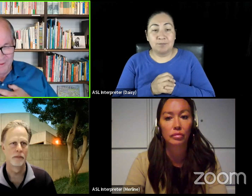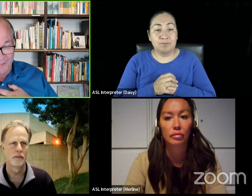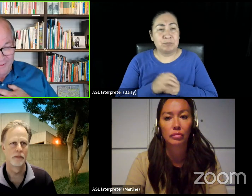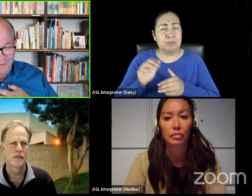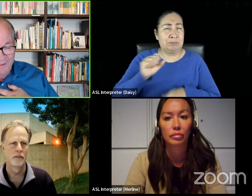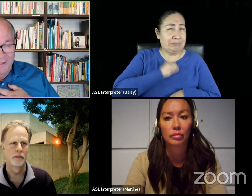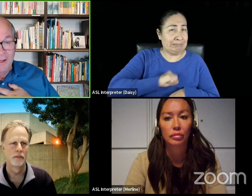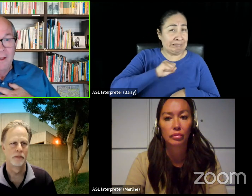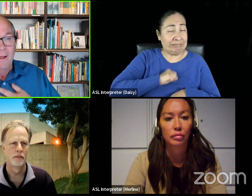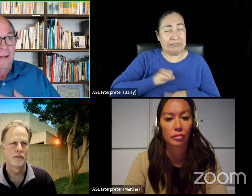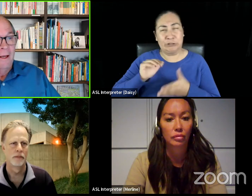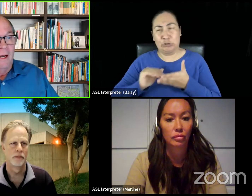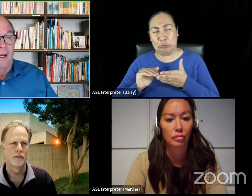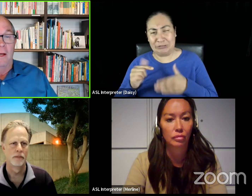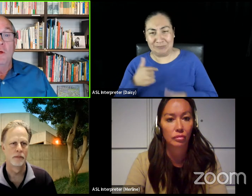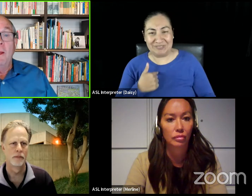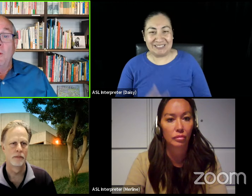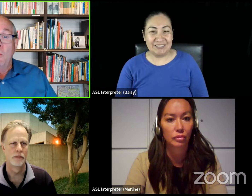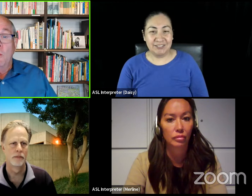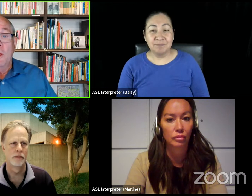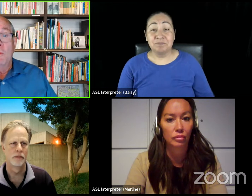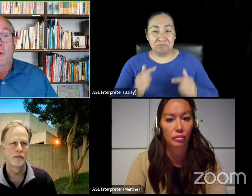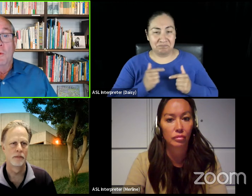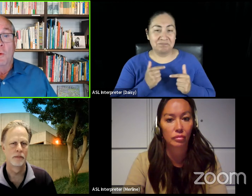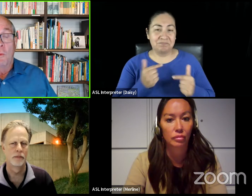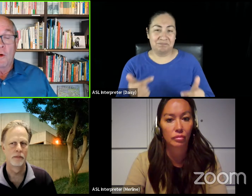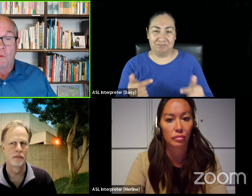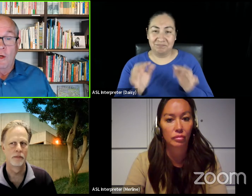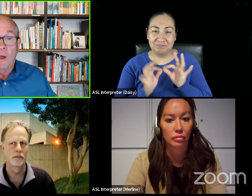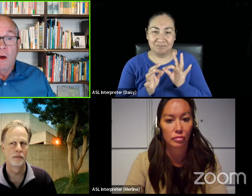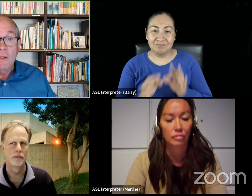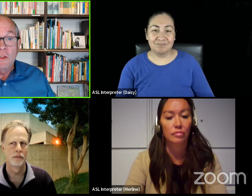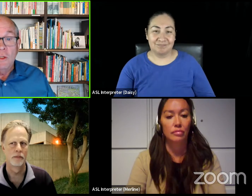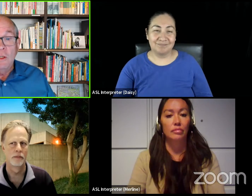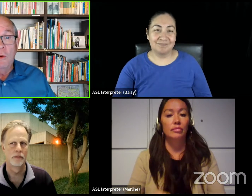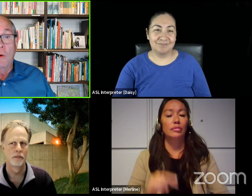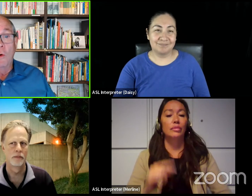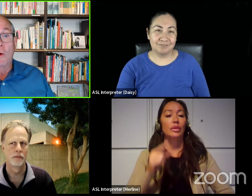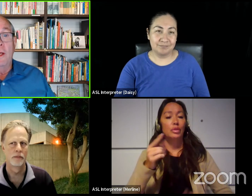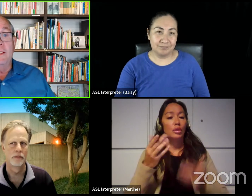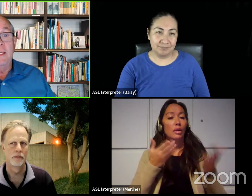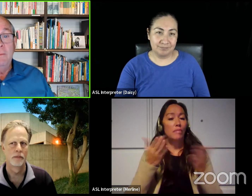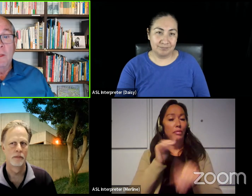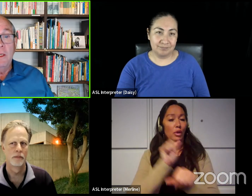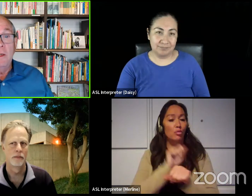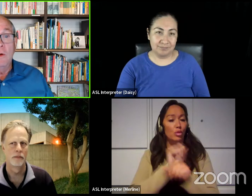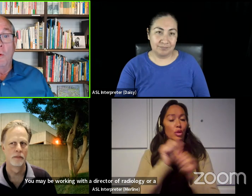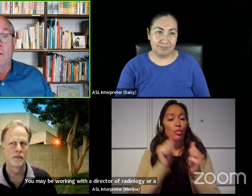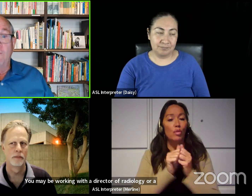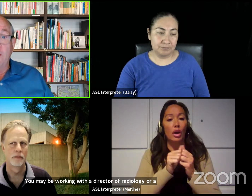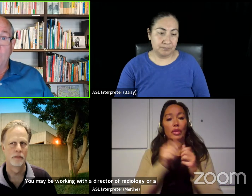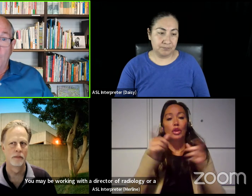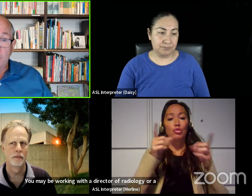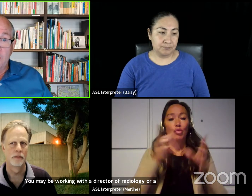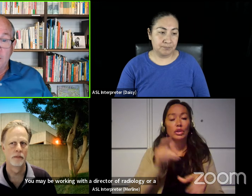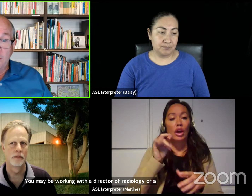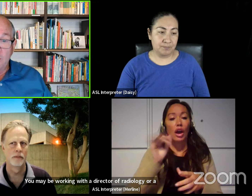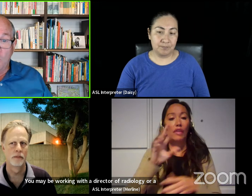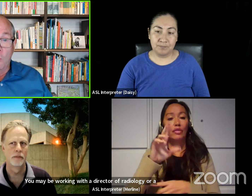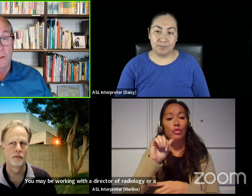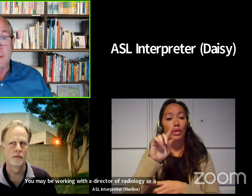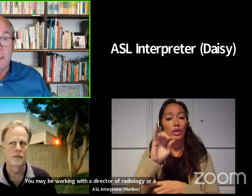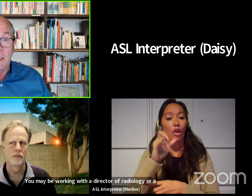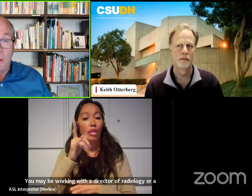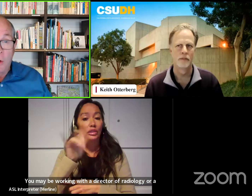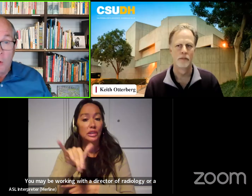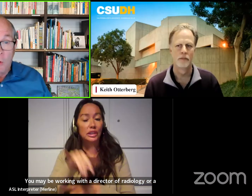excuse me again. You may be working with a director of radiology or a team leader or a vice president